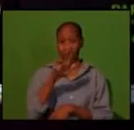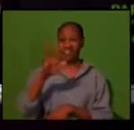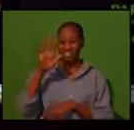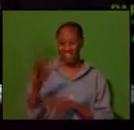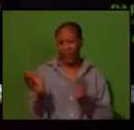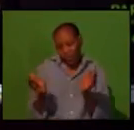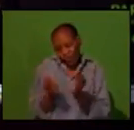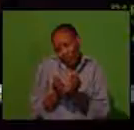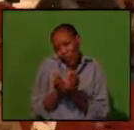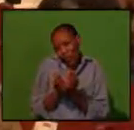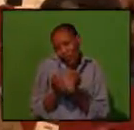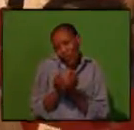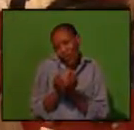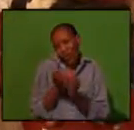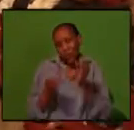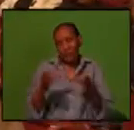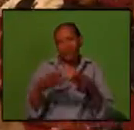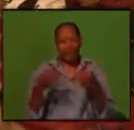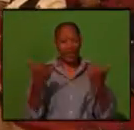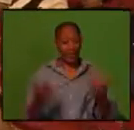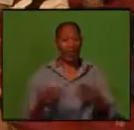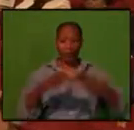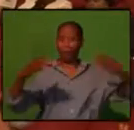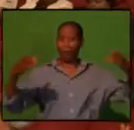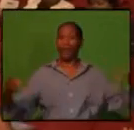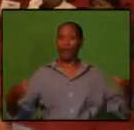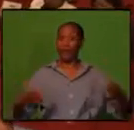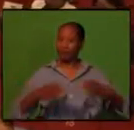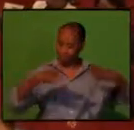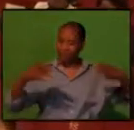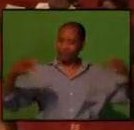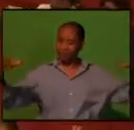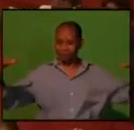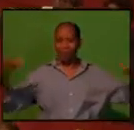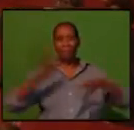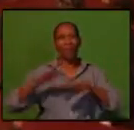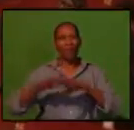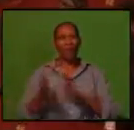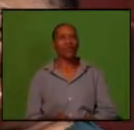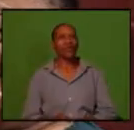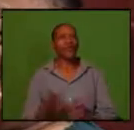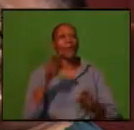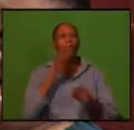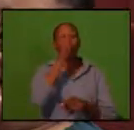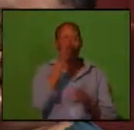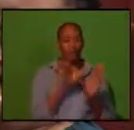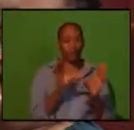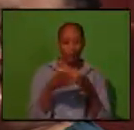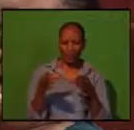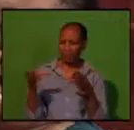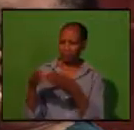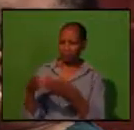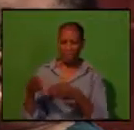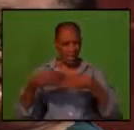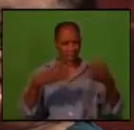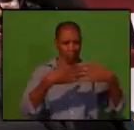the smallest party, but is now far bigger and still growing. In every portfolio committee and in every